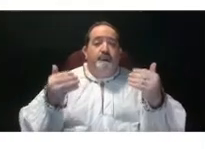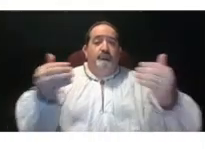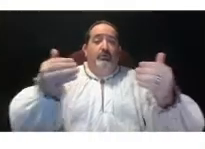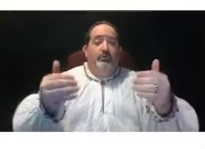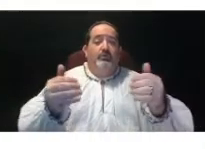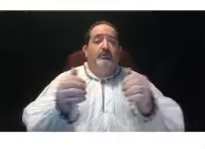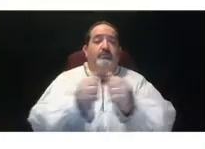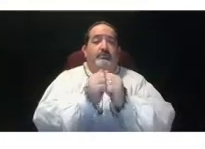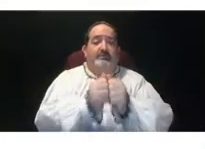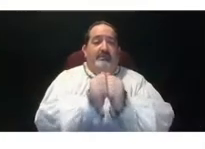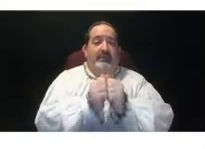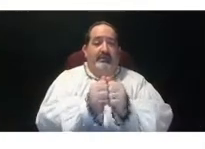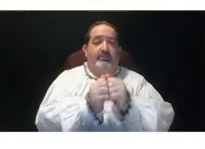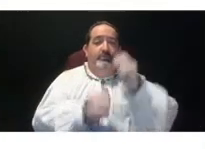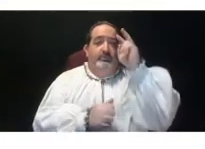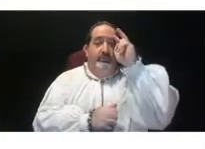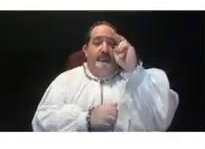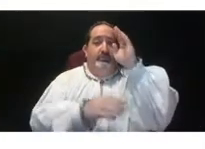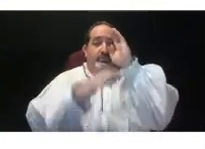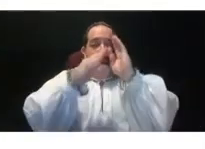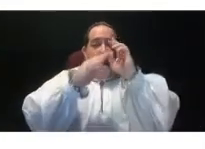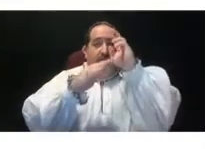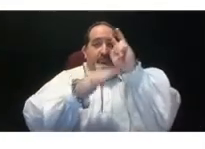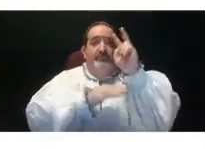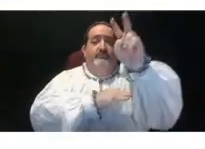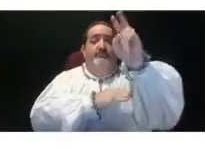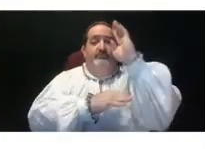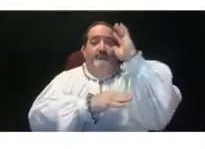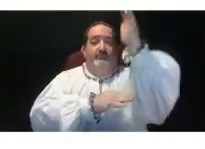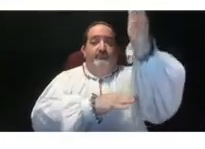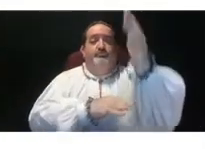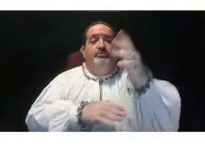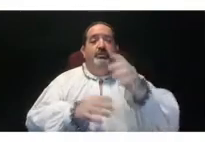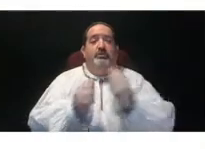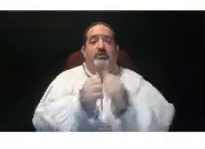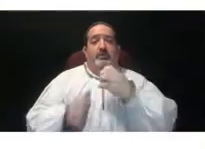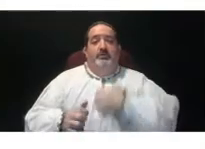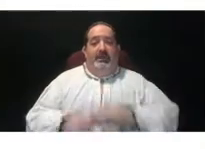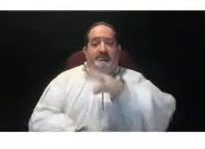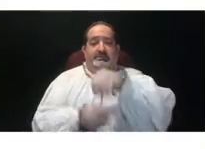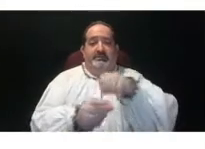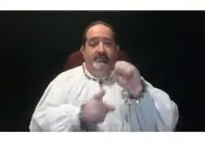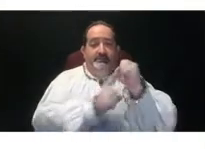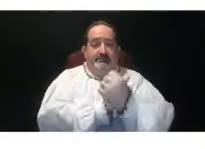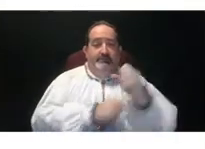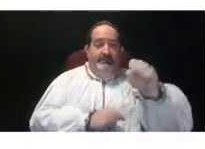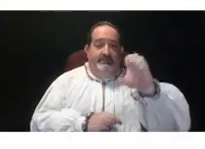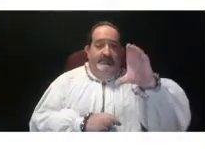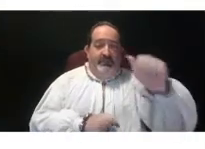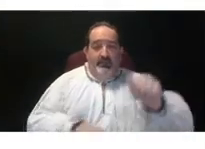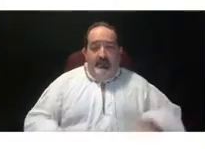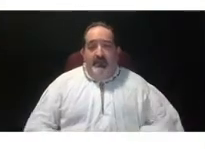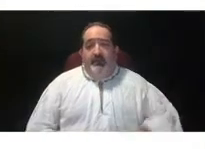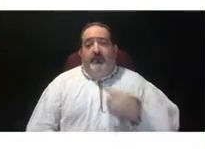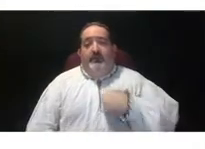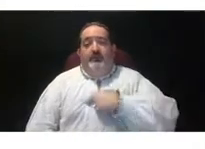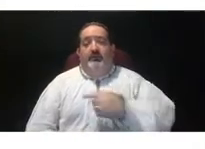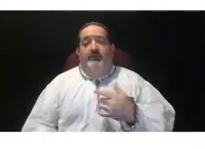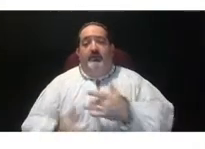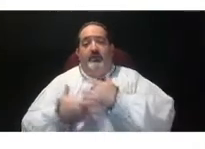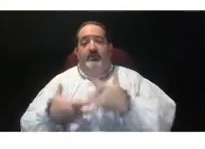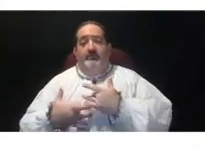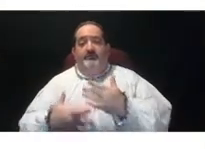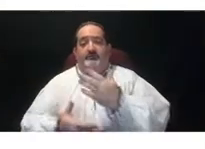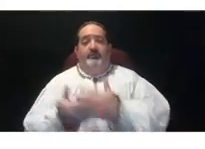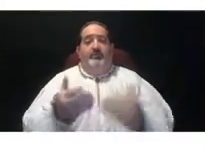together in the direction of our passions within the SCA. May you find our hearts and arms